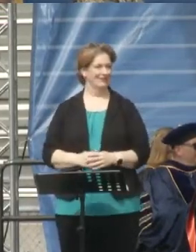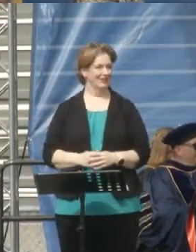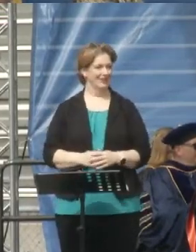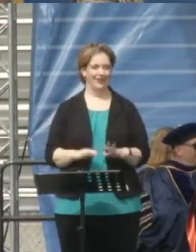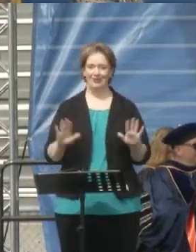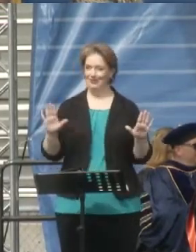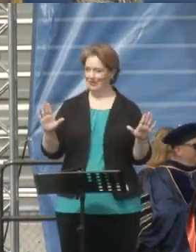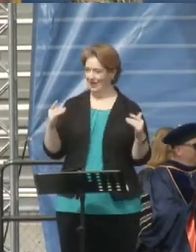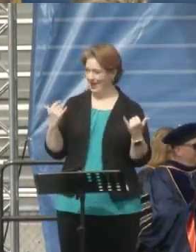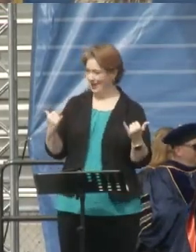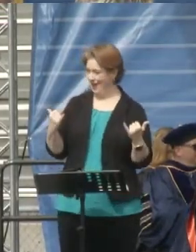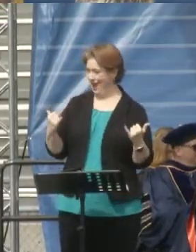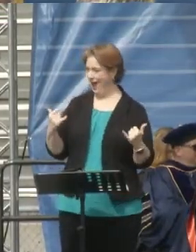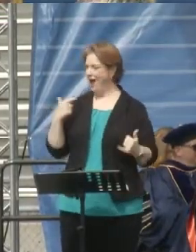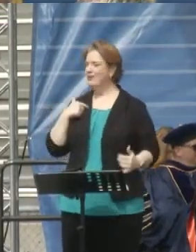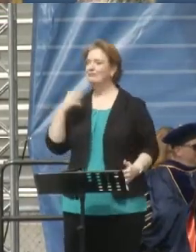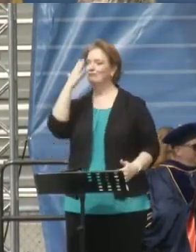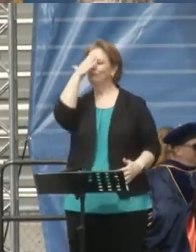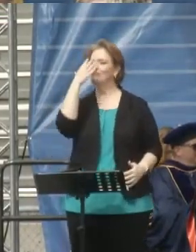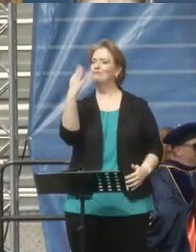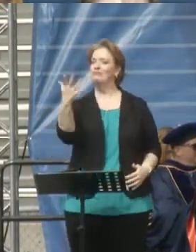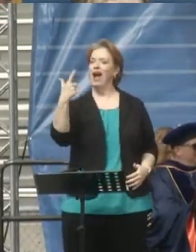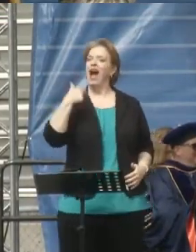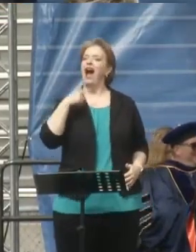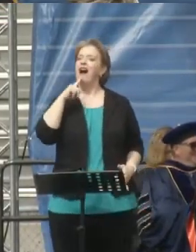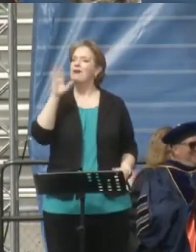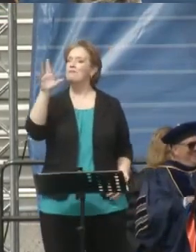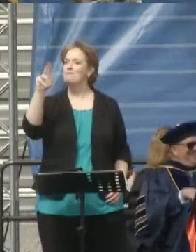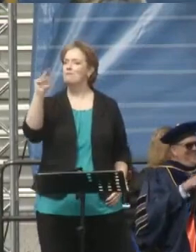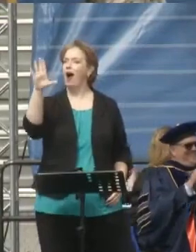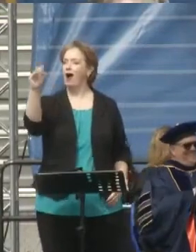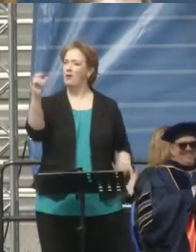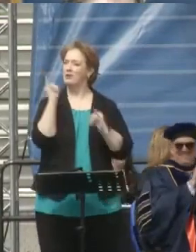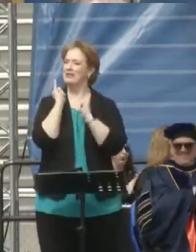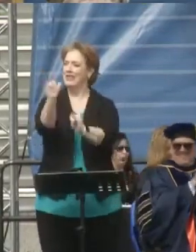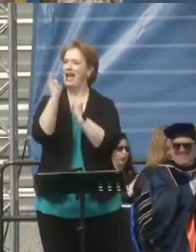say that I'm a fellow Bronco too.